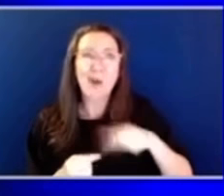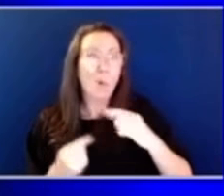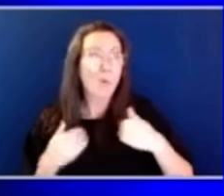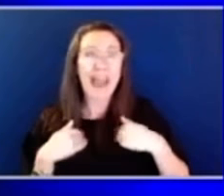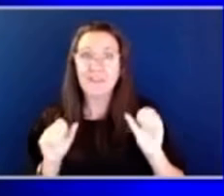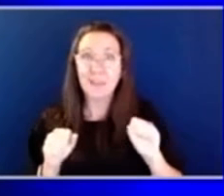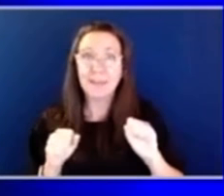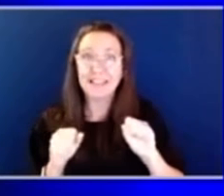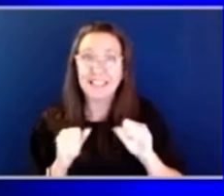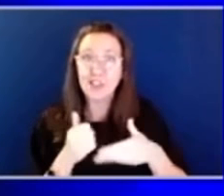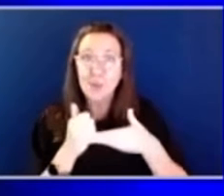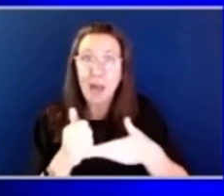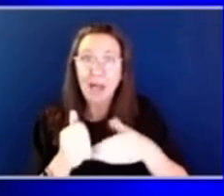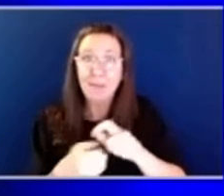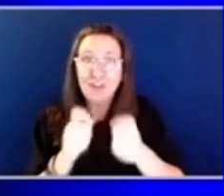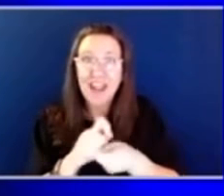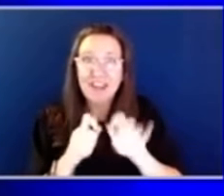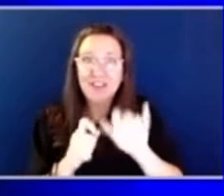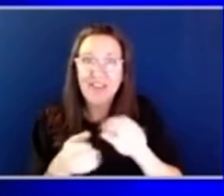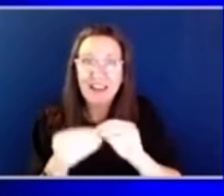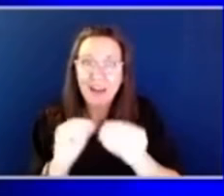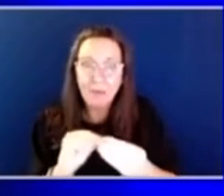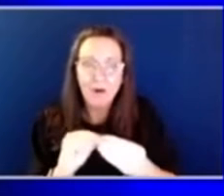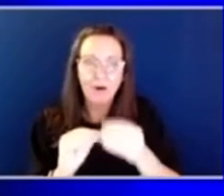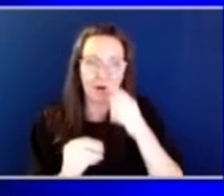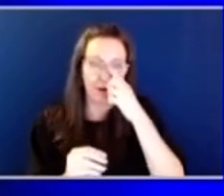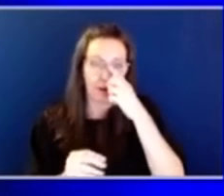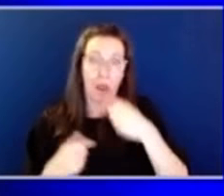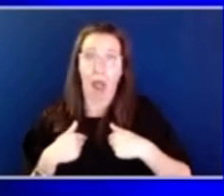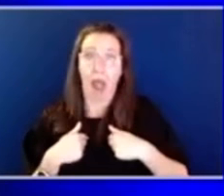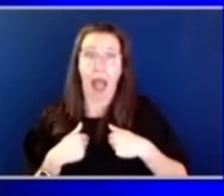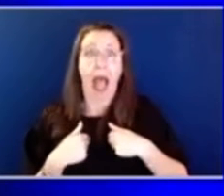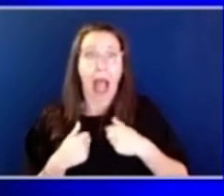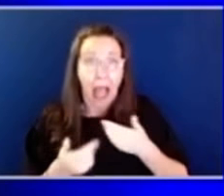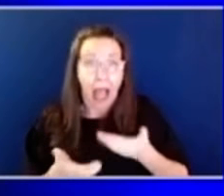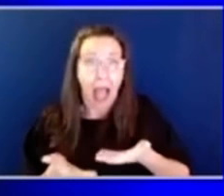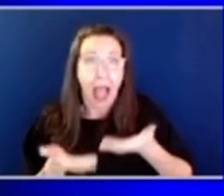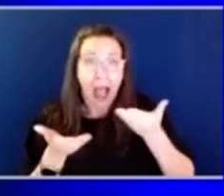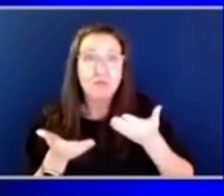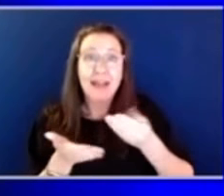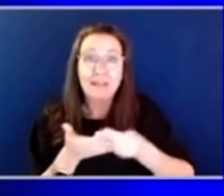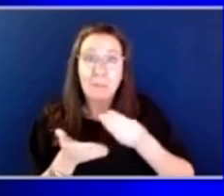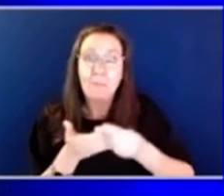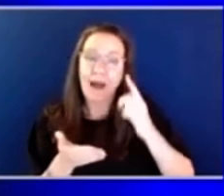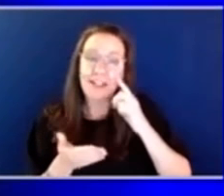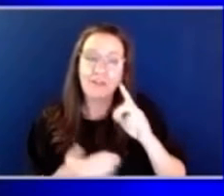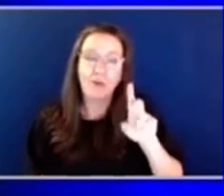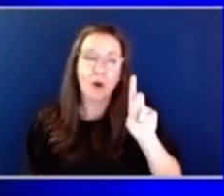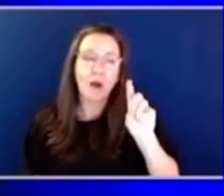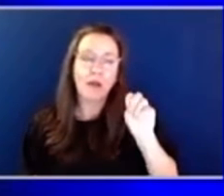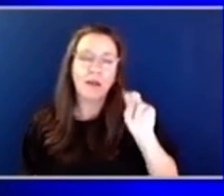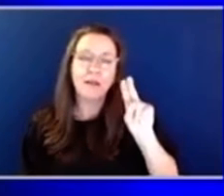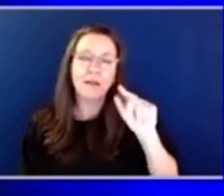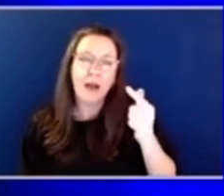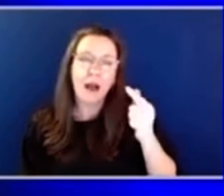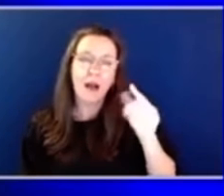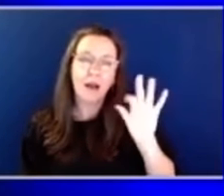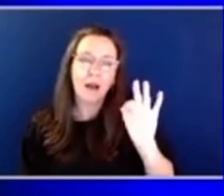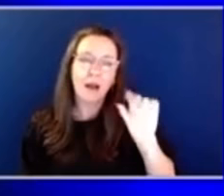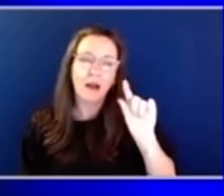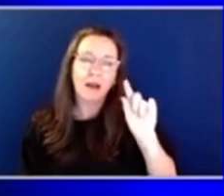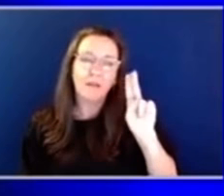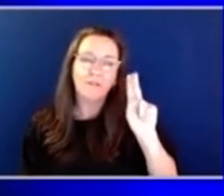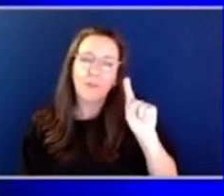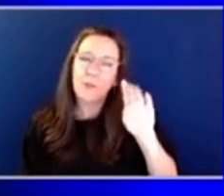this inequity. I have worked to give back to the autism community, raising money for organizations like the Doug Flutie Jr. Foundation